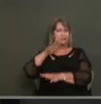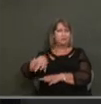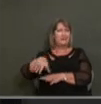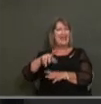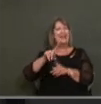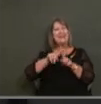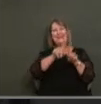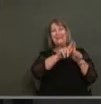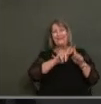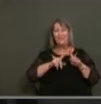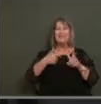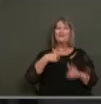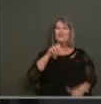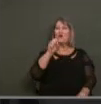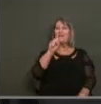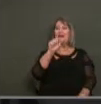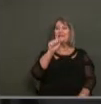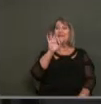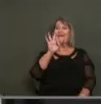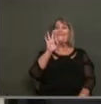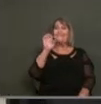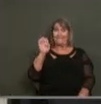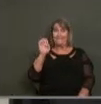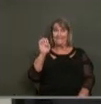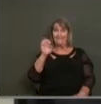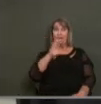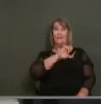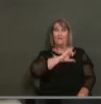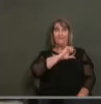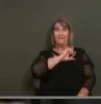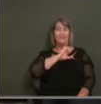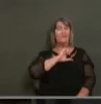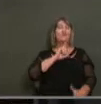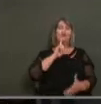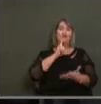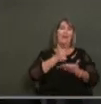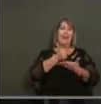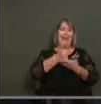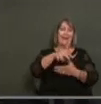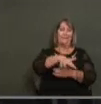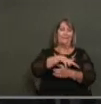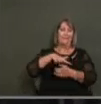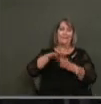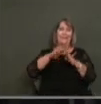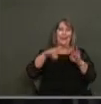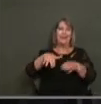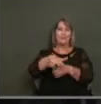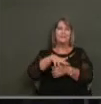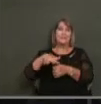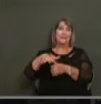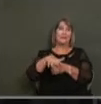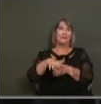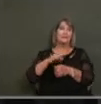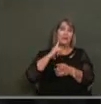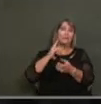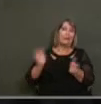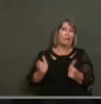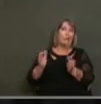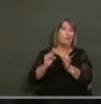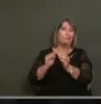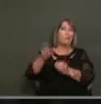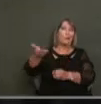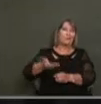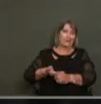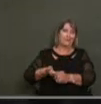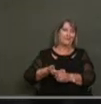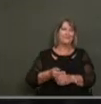educate people about, you know, their engagement with their safe officers, that would be beneficial. So thank you for that. Thank you, Bianca. And Robert, would you mind coming up